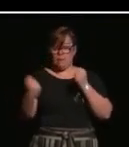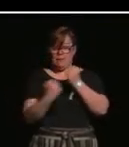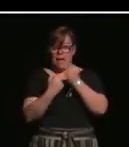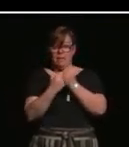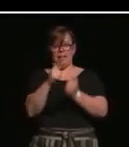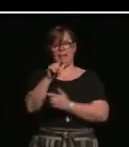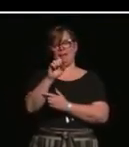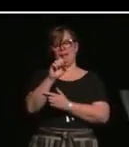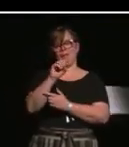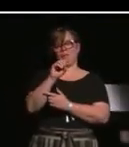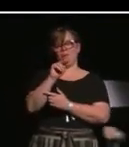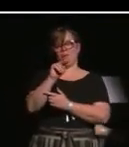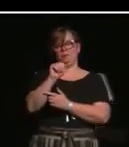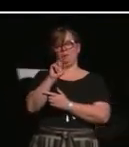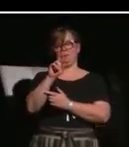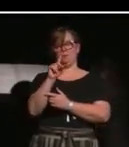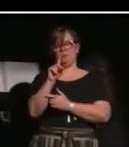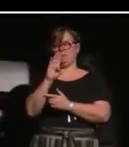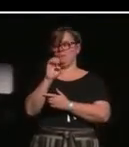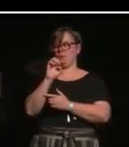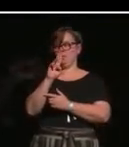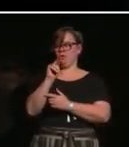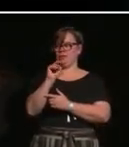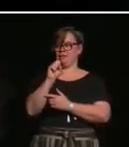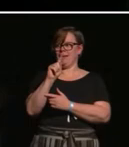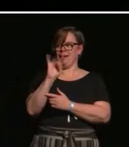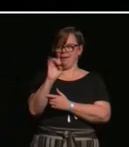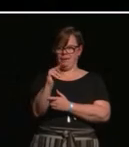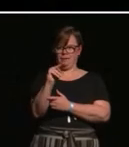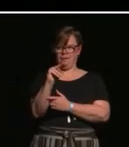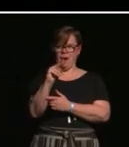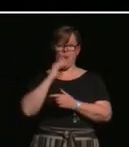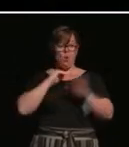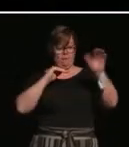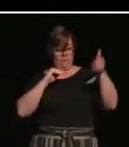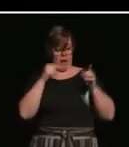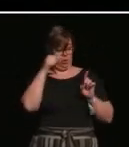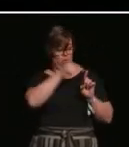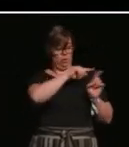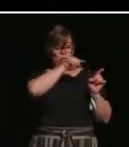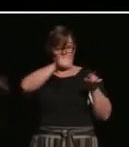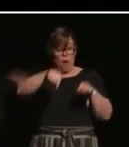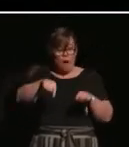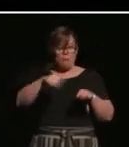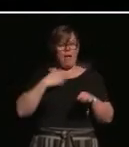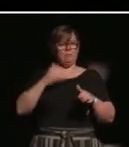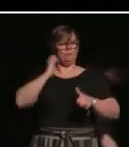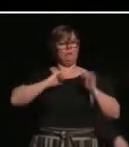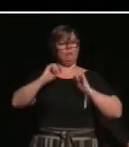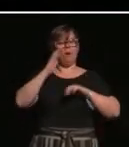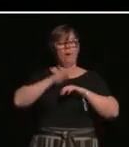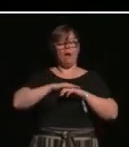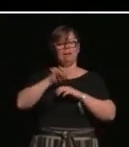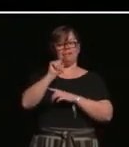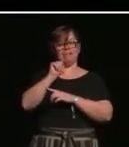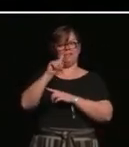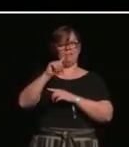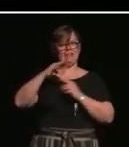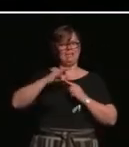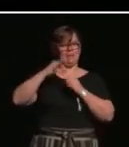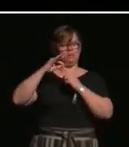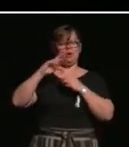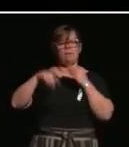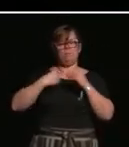Bernstein, the country's foremost composer and conductor, who invited Ian to perform the song on a CBS TV special about rock